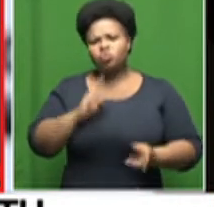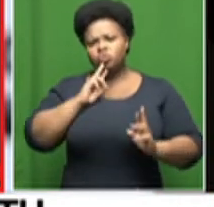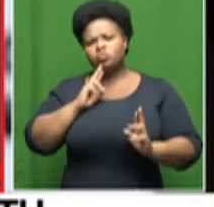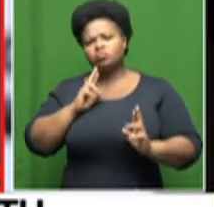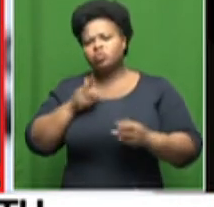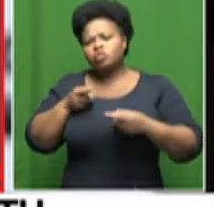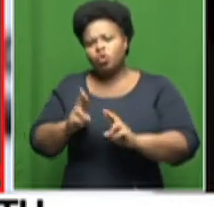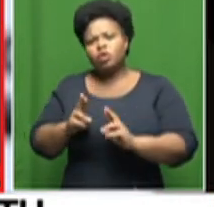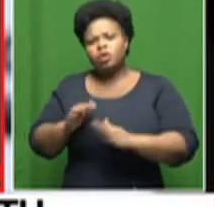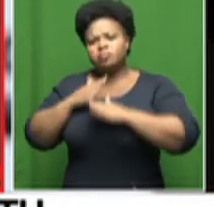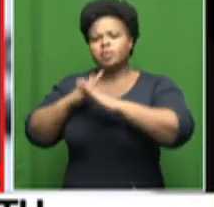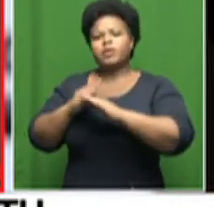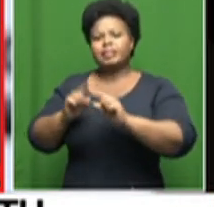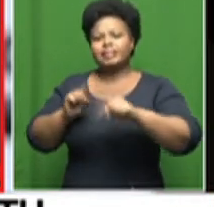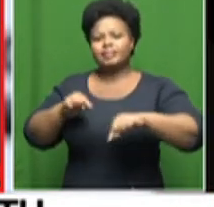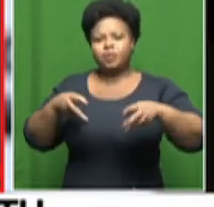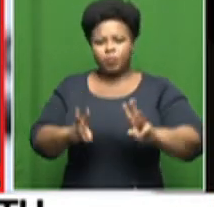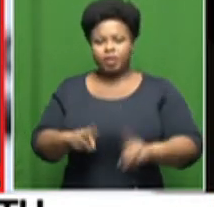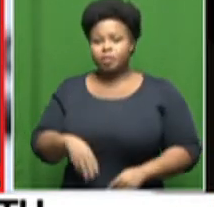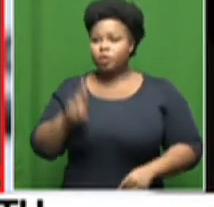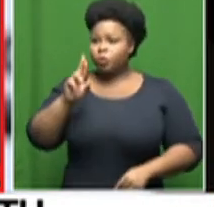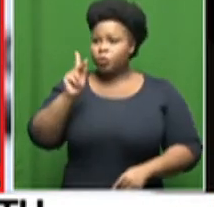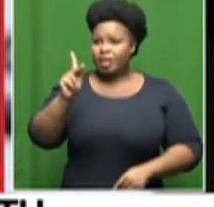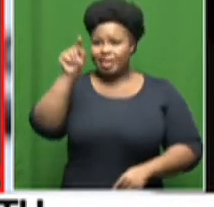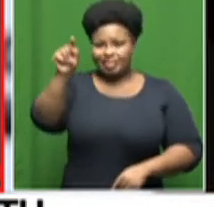responses. And the UK study that's